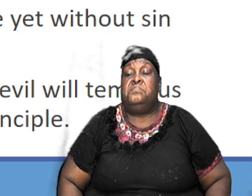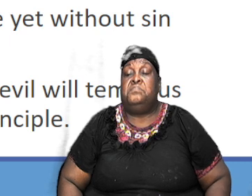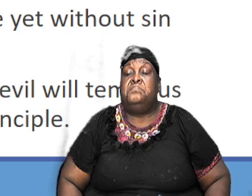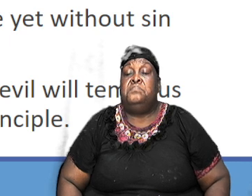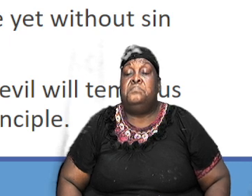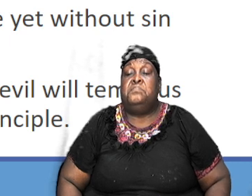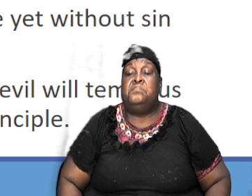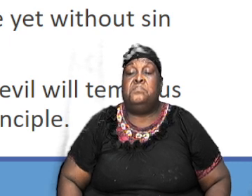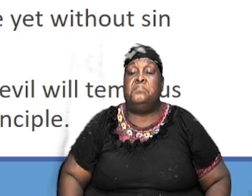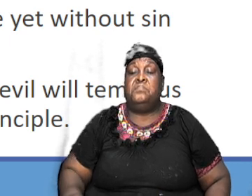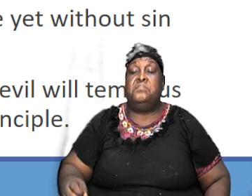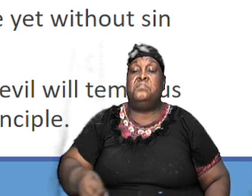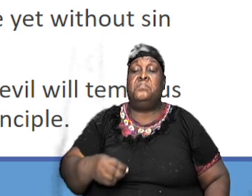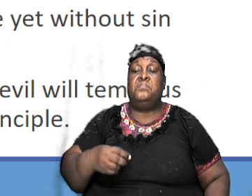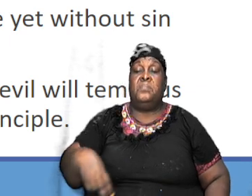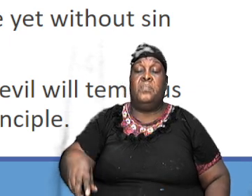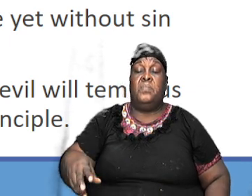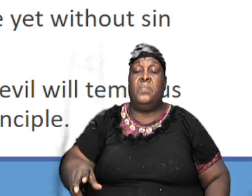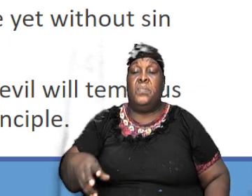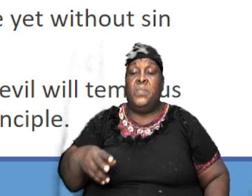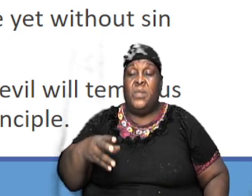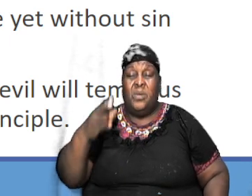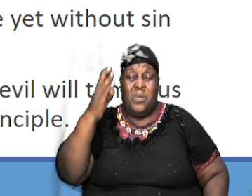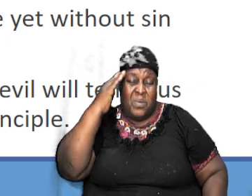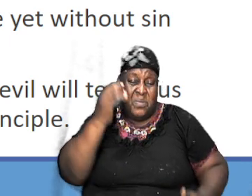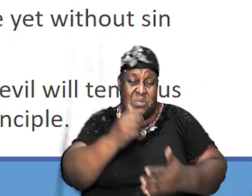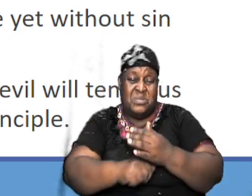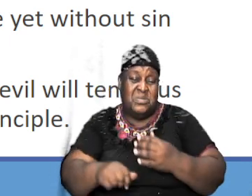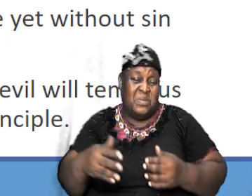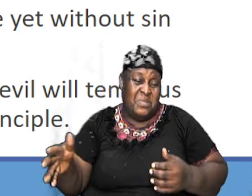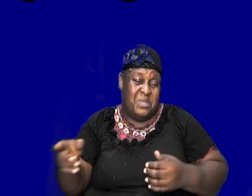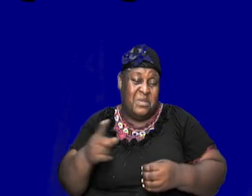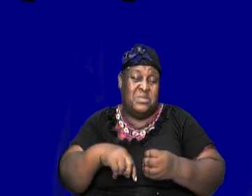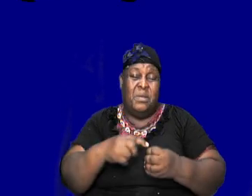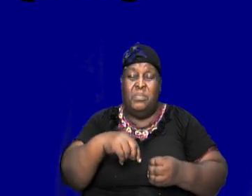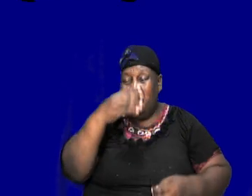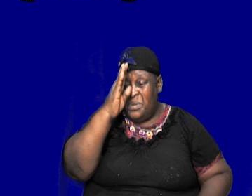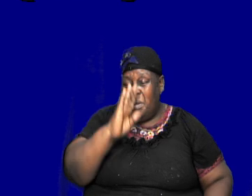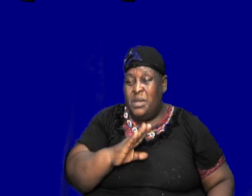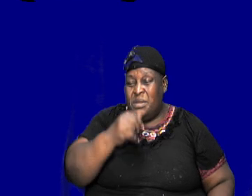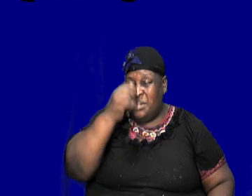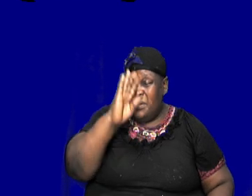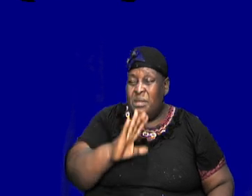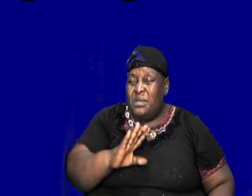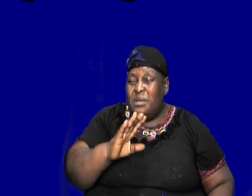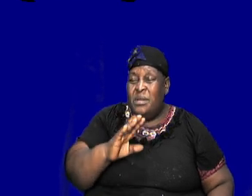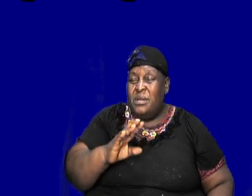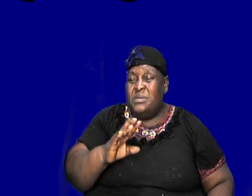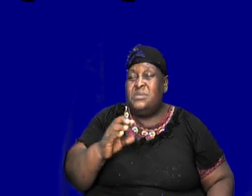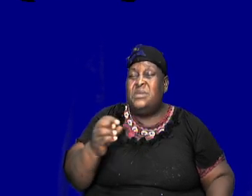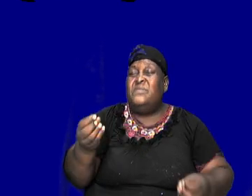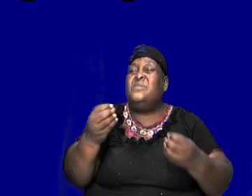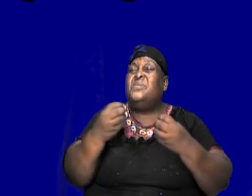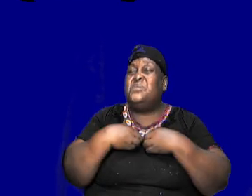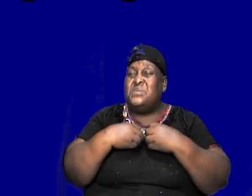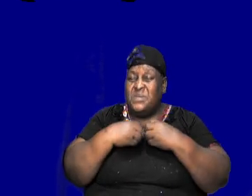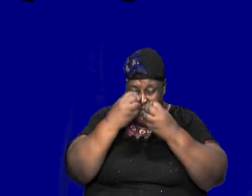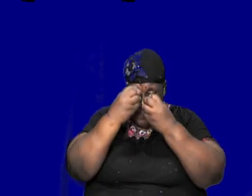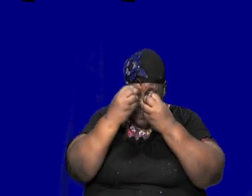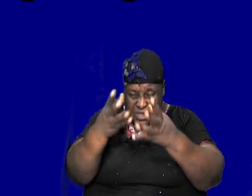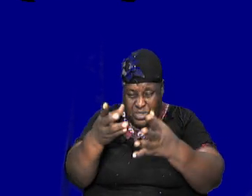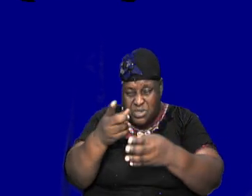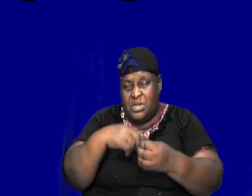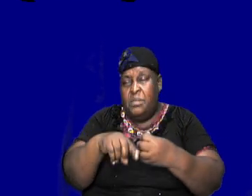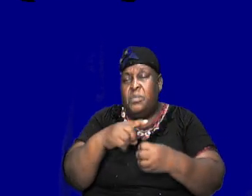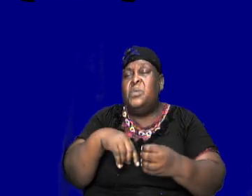So as I said, we know some things about God. You know, God has given us some information about him. One of the things that we